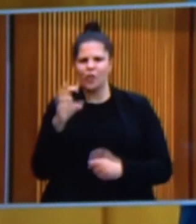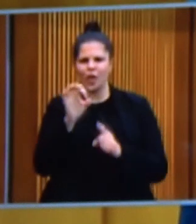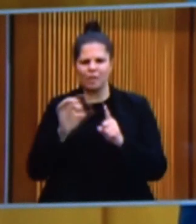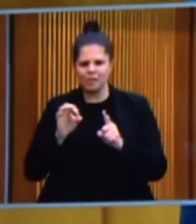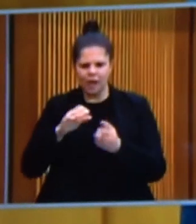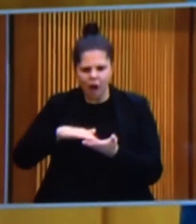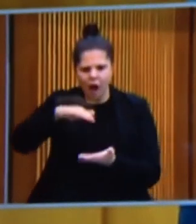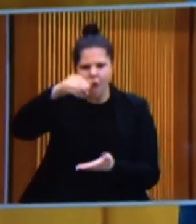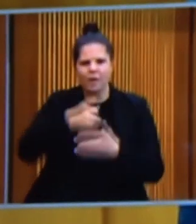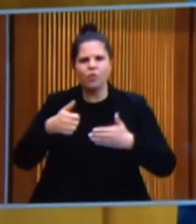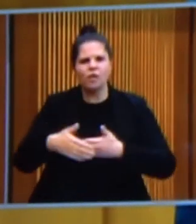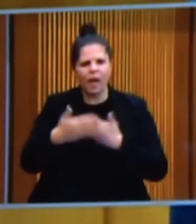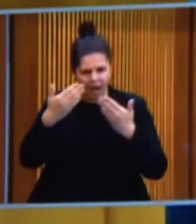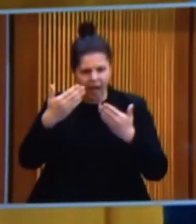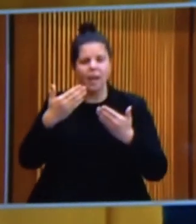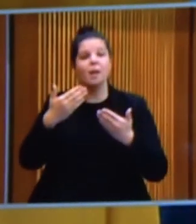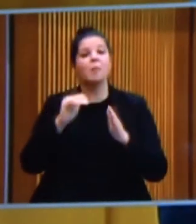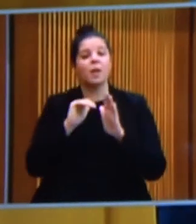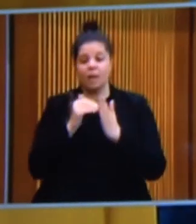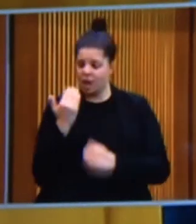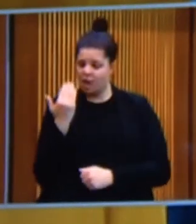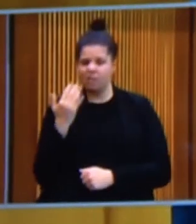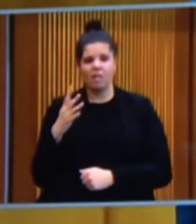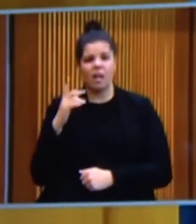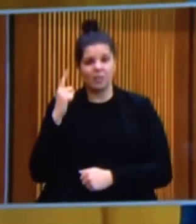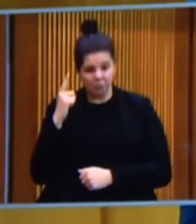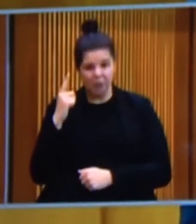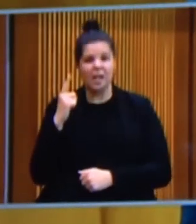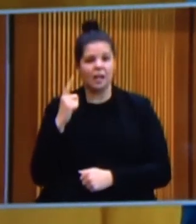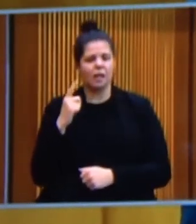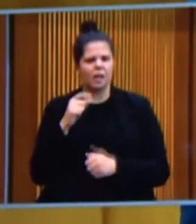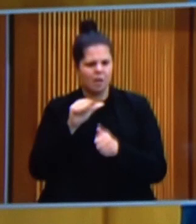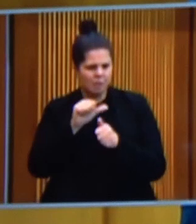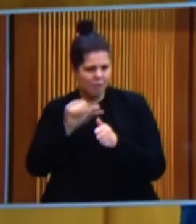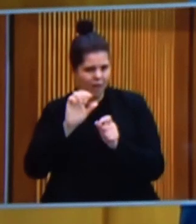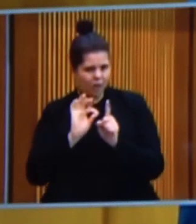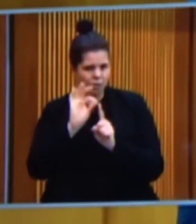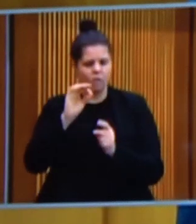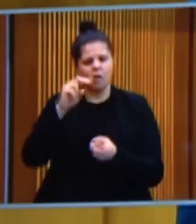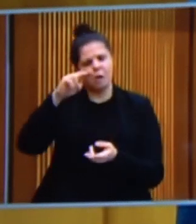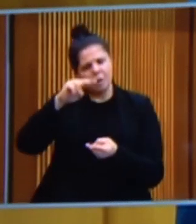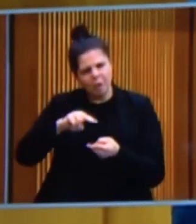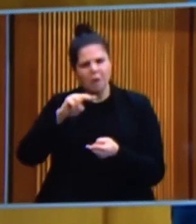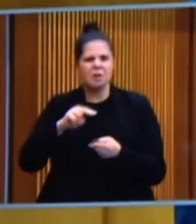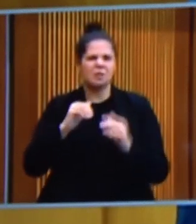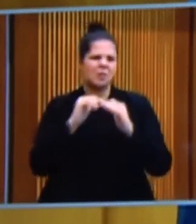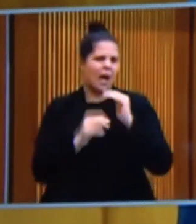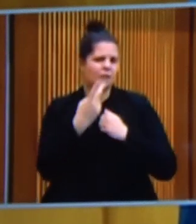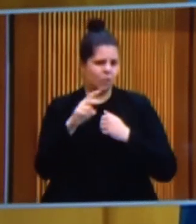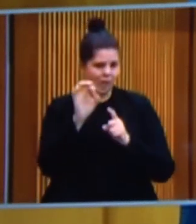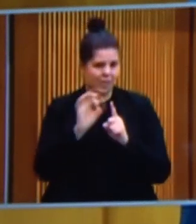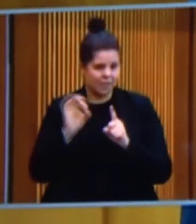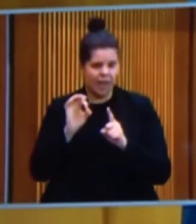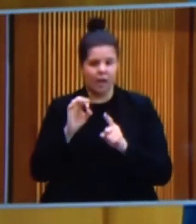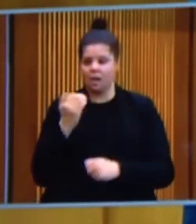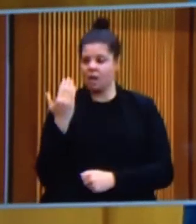basis. Now we have come down in the last week to the low teens, and the latest advice I have from the